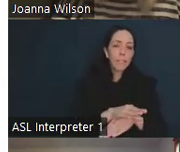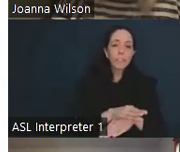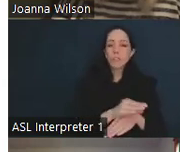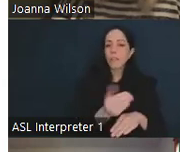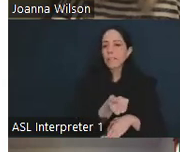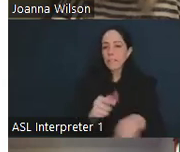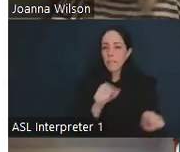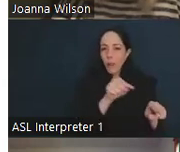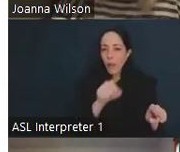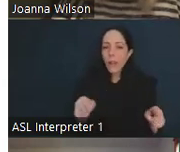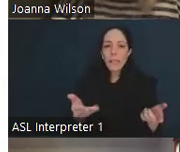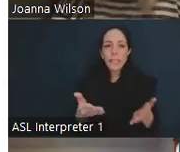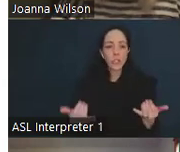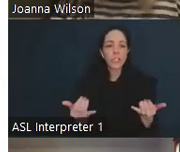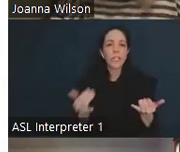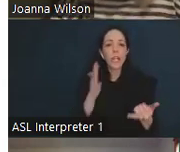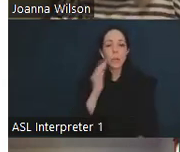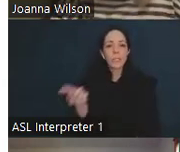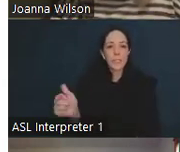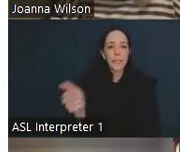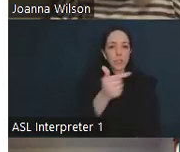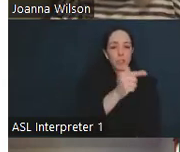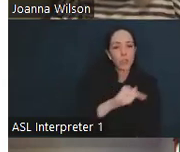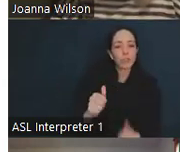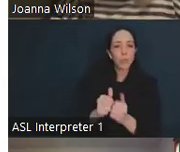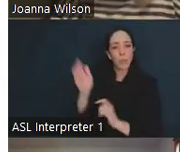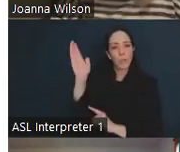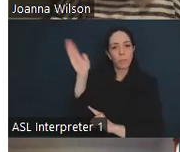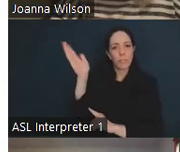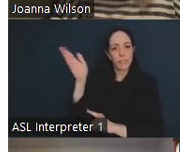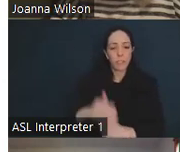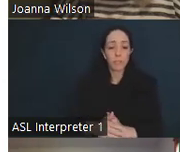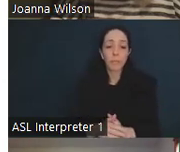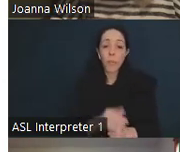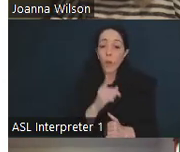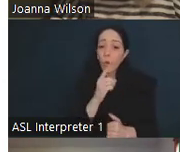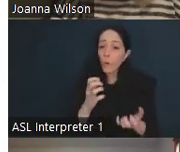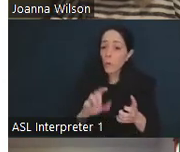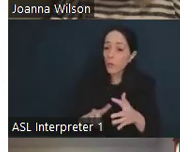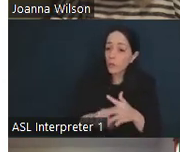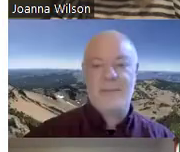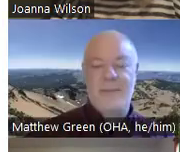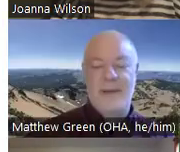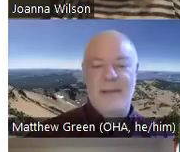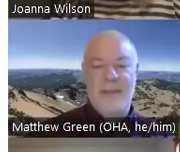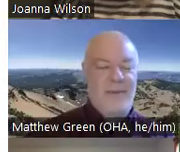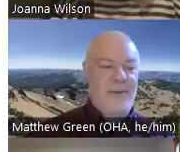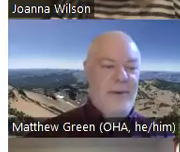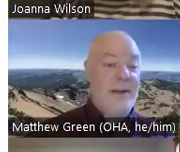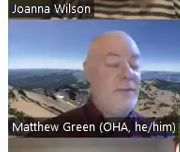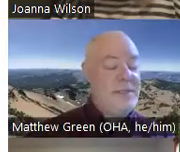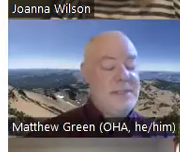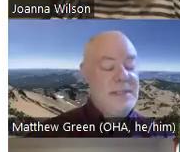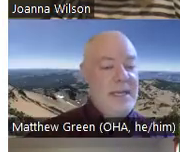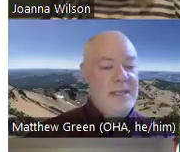M. Drogue, and Legislative Analyst Mary Beth Milu. Who would like to start? So I will start. I'm Matthew